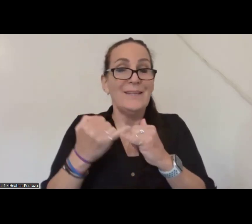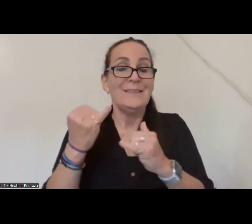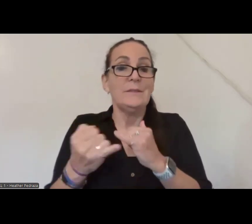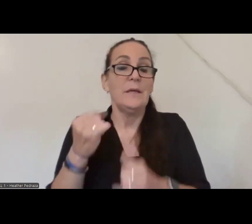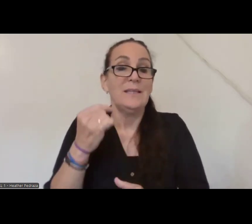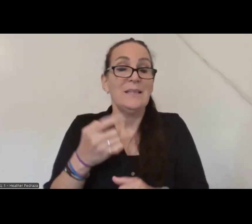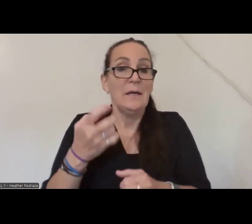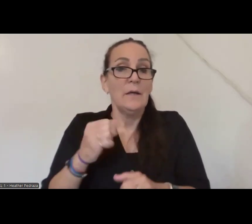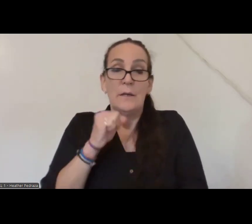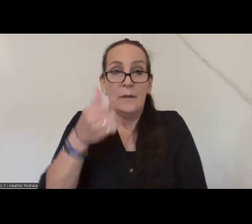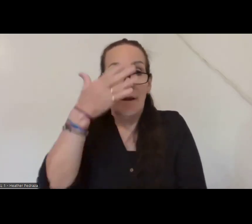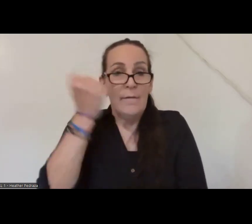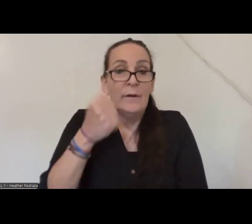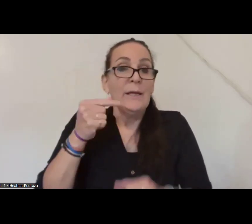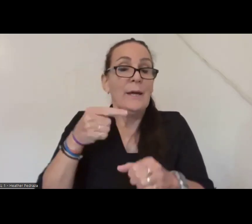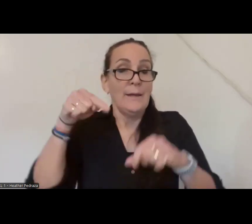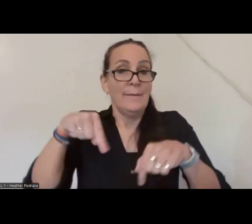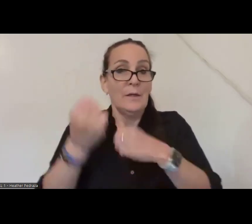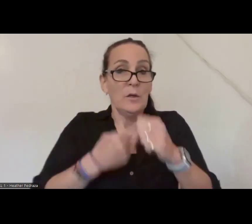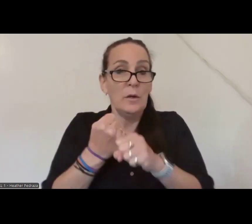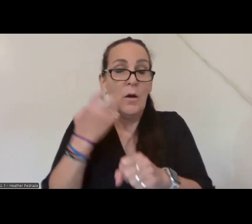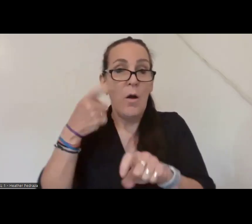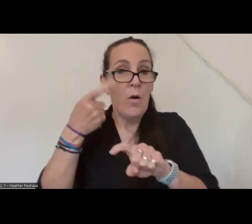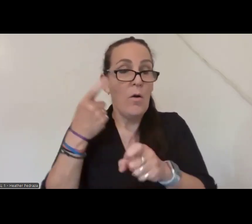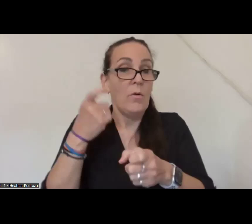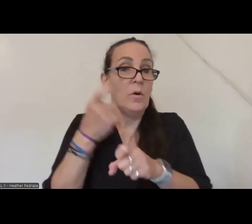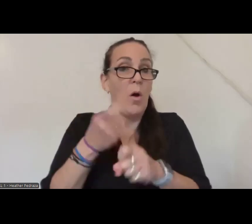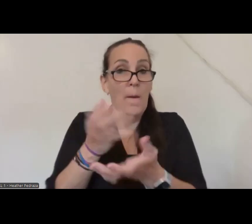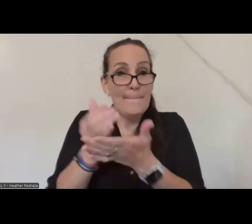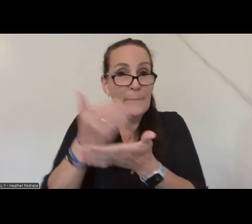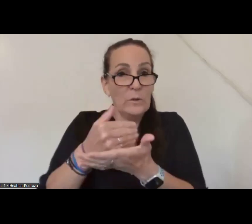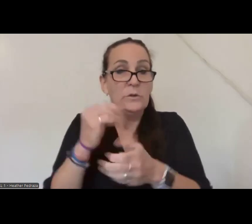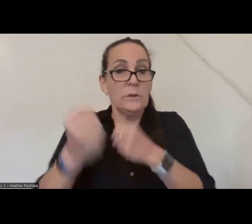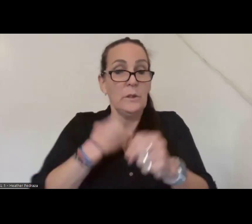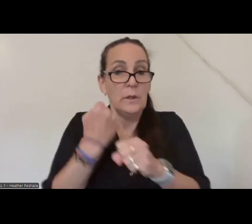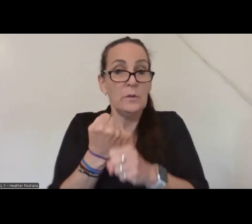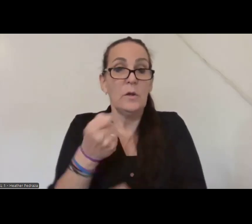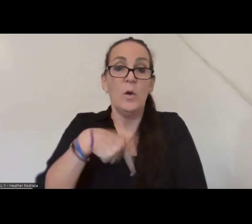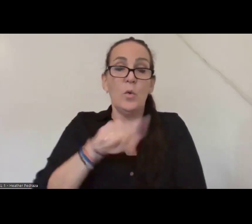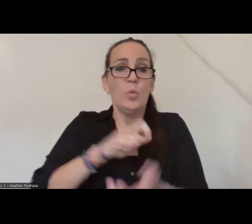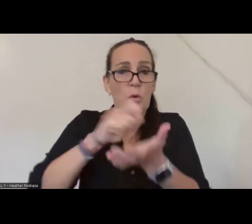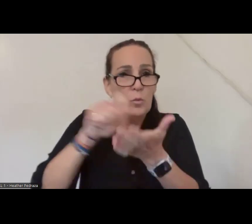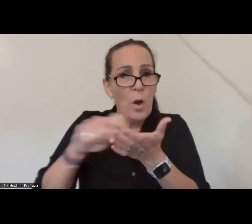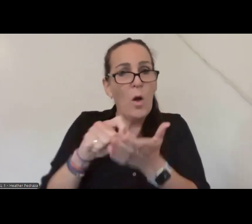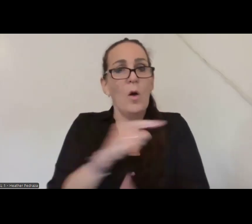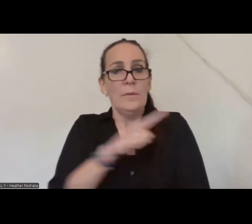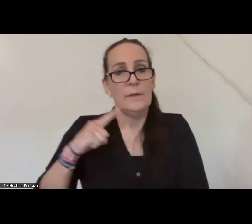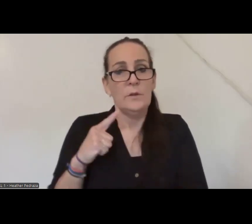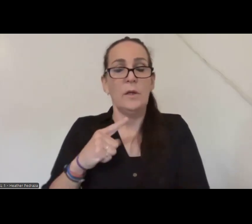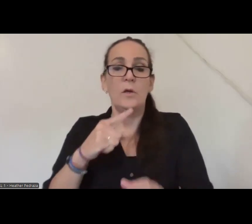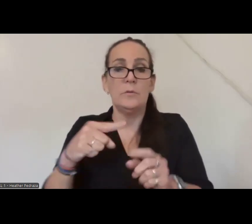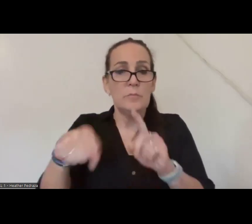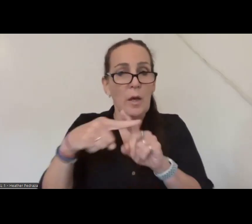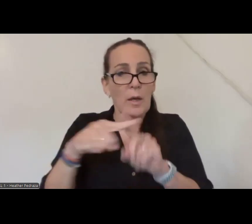be only harder next year. We have shown up to legislative hearings, wrote letters, and shared stories to oppose cuts to programs like